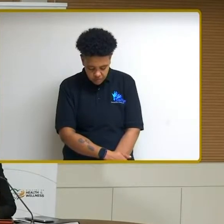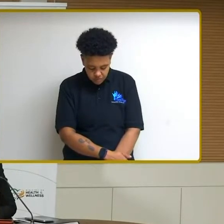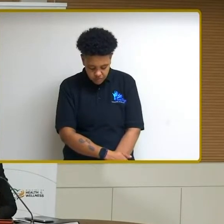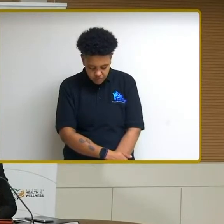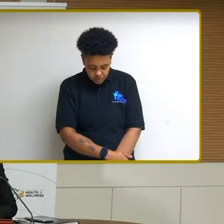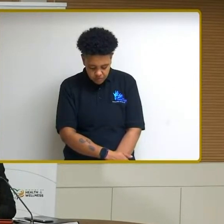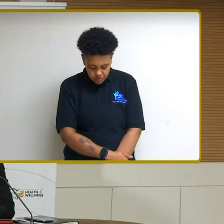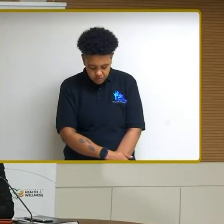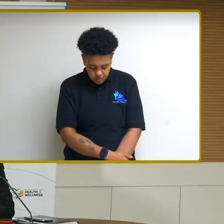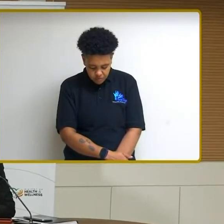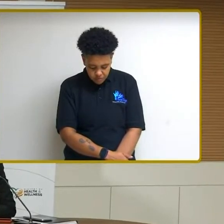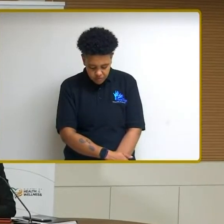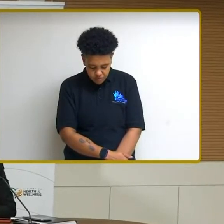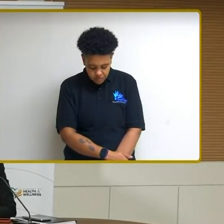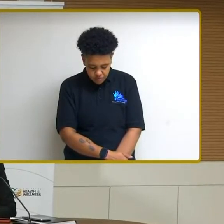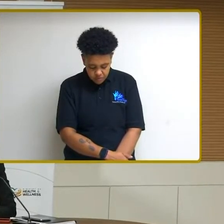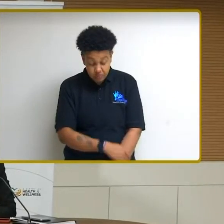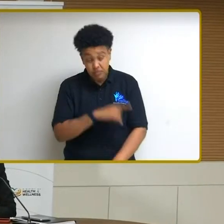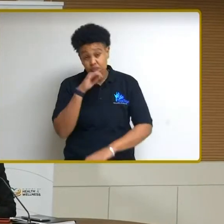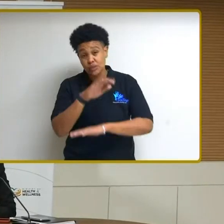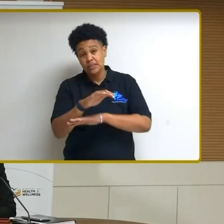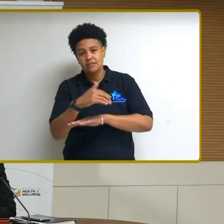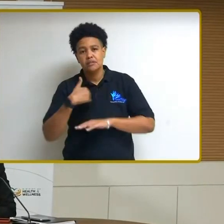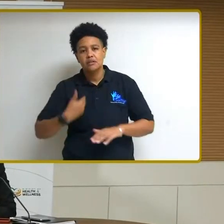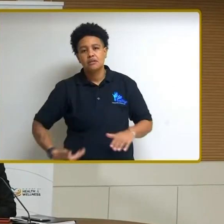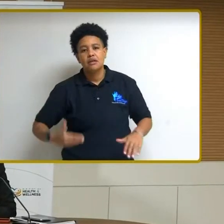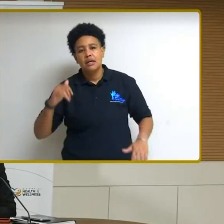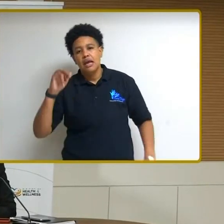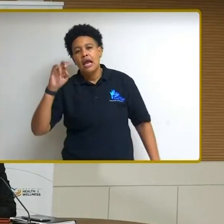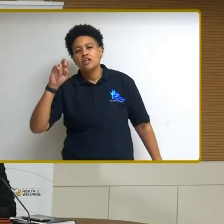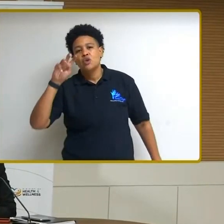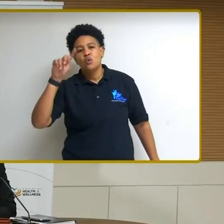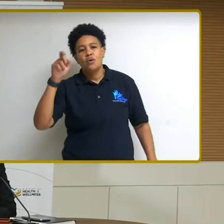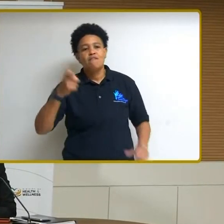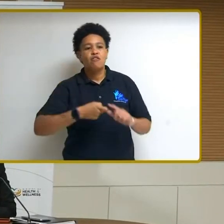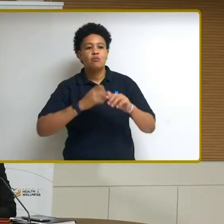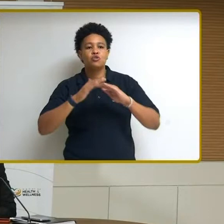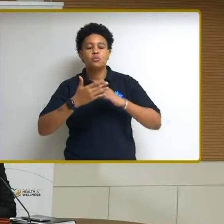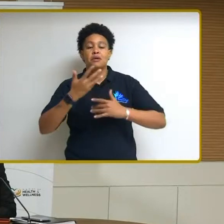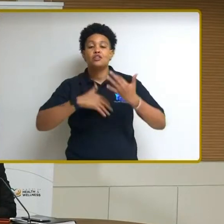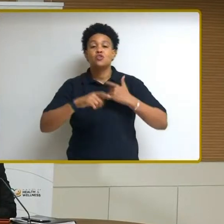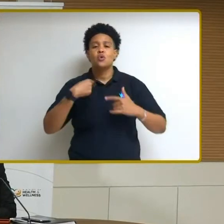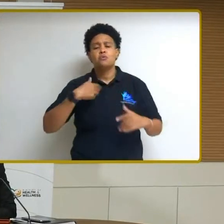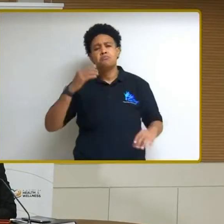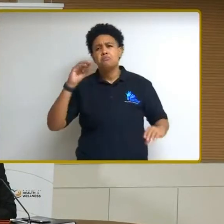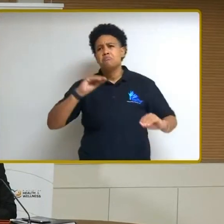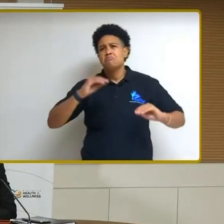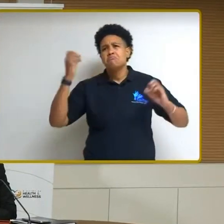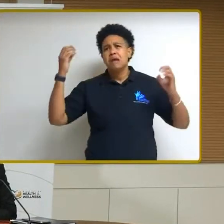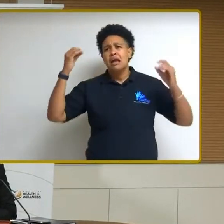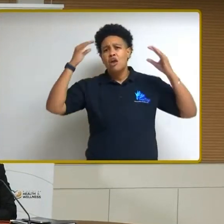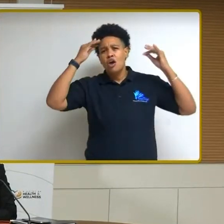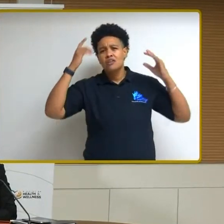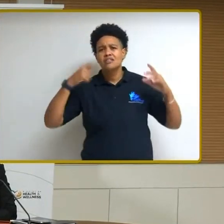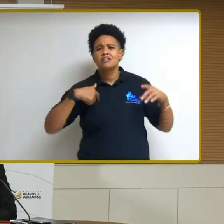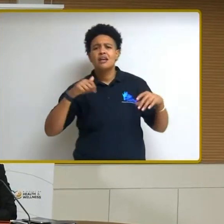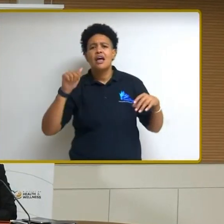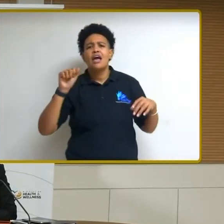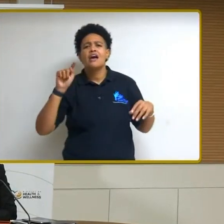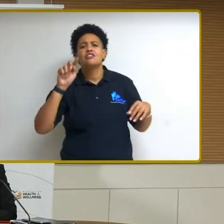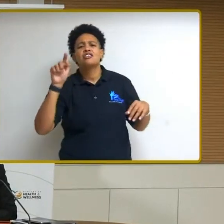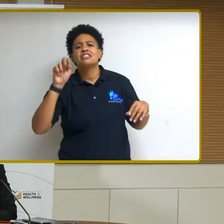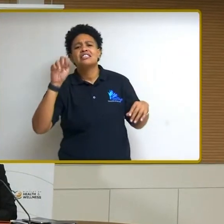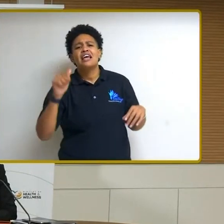clear concerns regarding the vaccine, which we have a pretty good number of doses of the